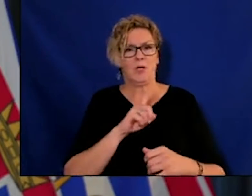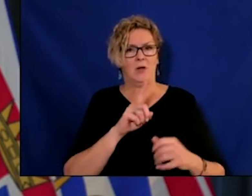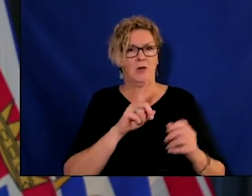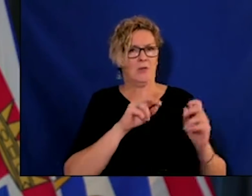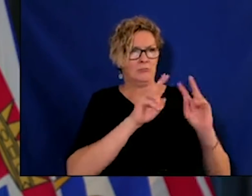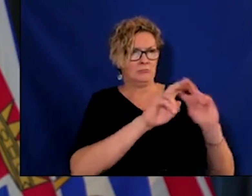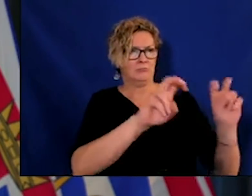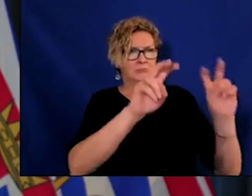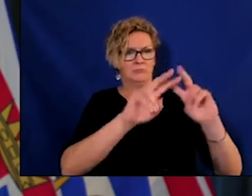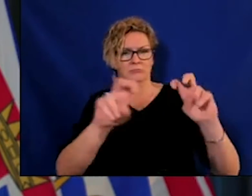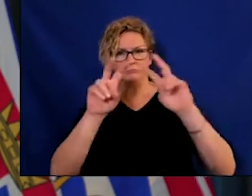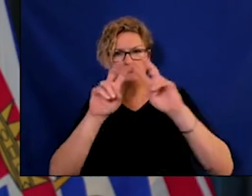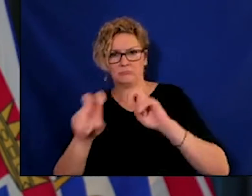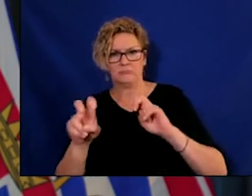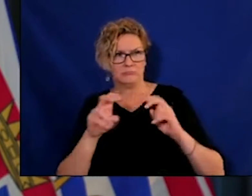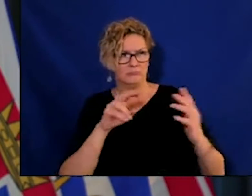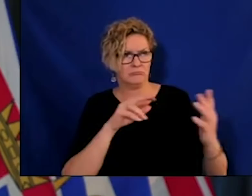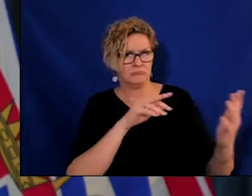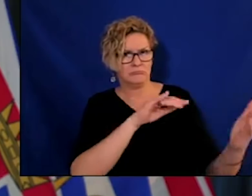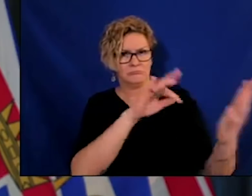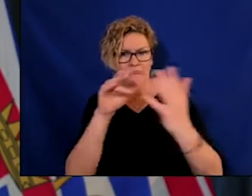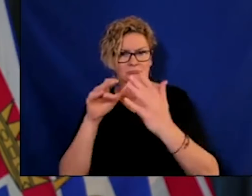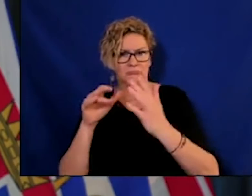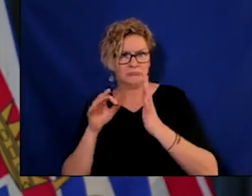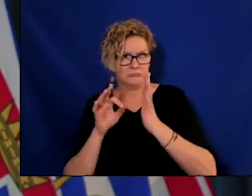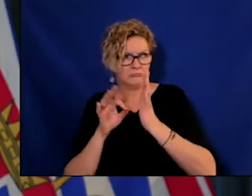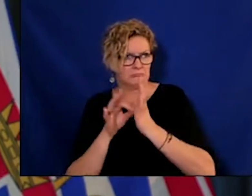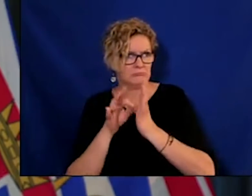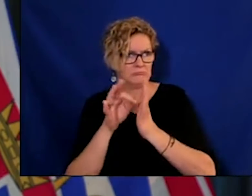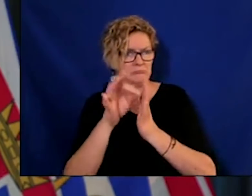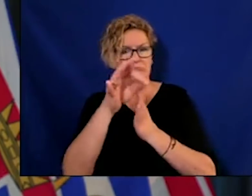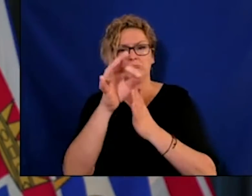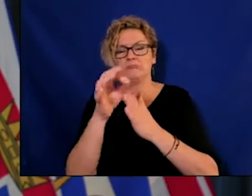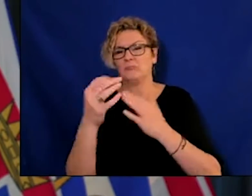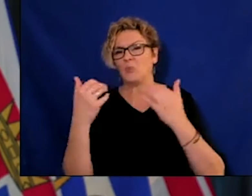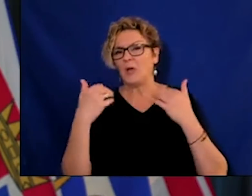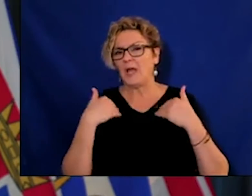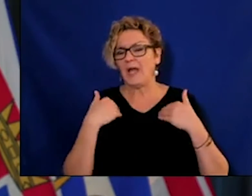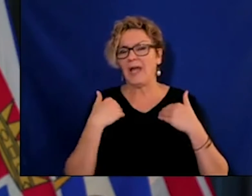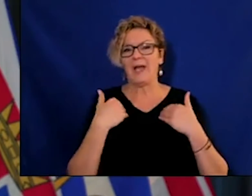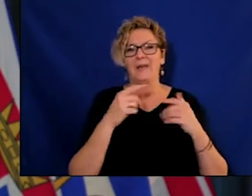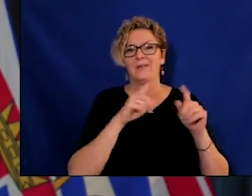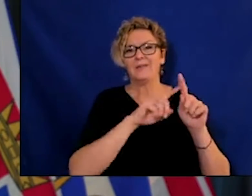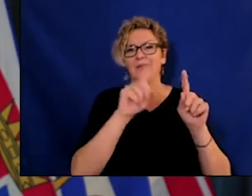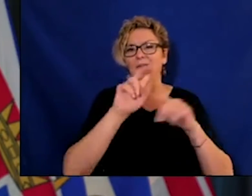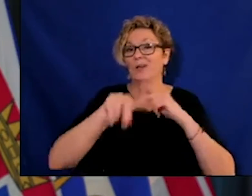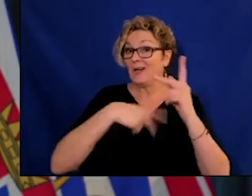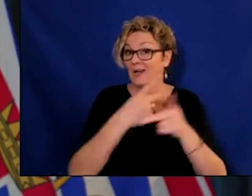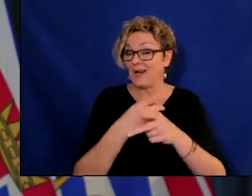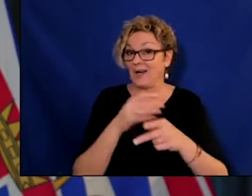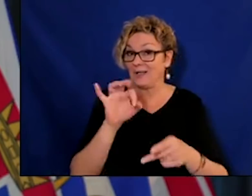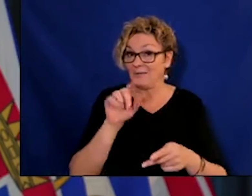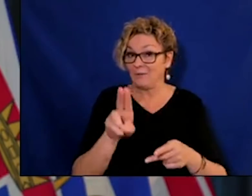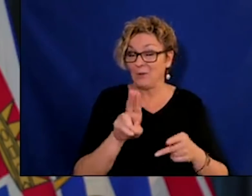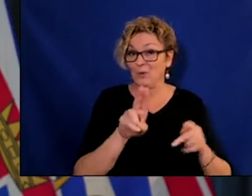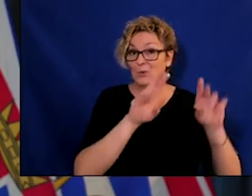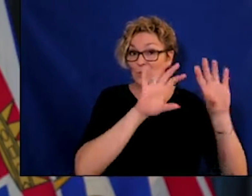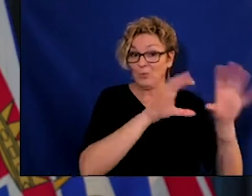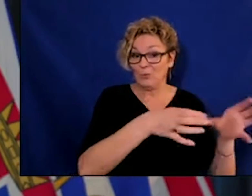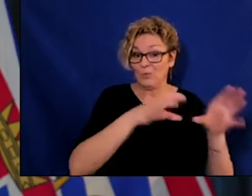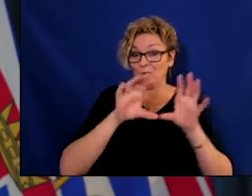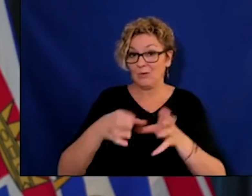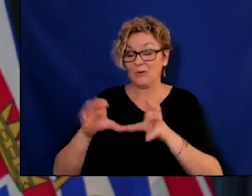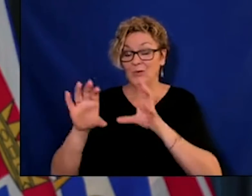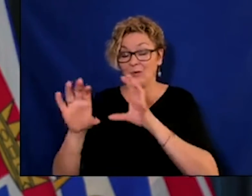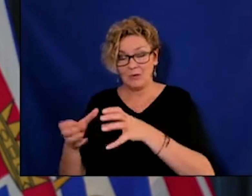the country are typed, and we report some of that to the Public Health Agency of Canada, and in turn